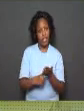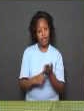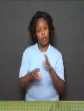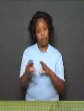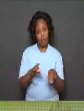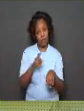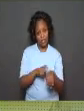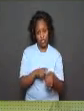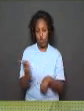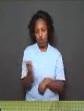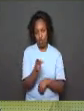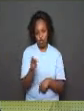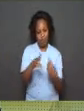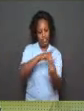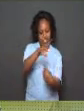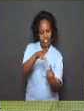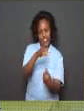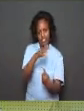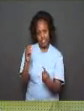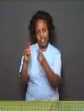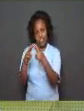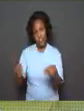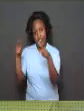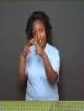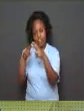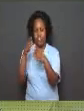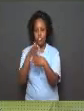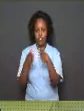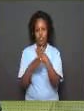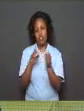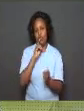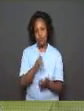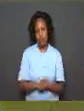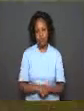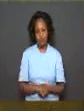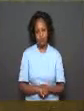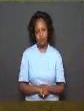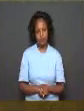takes place both at the regional and the federal level.